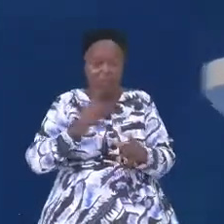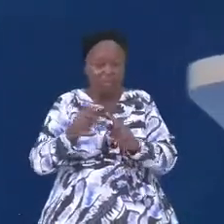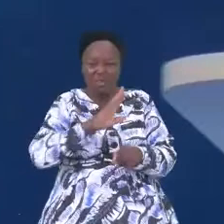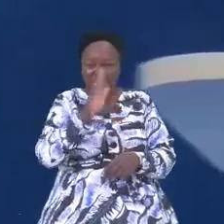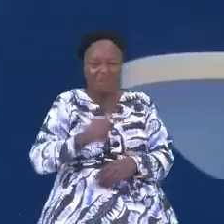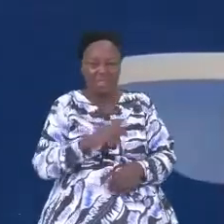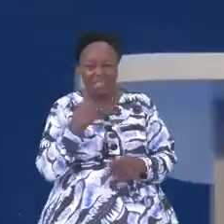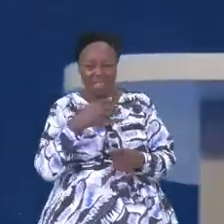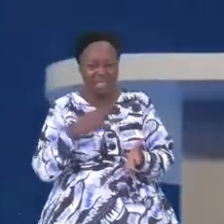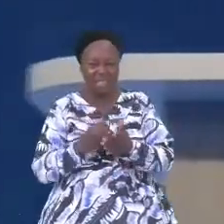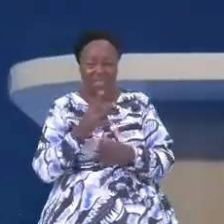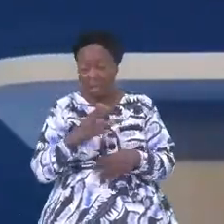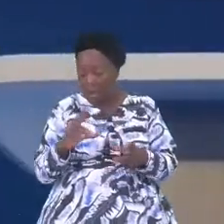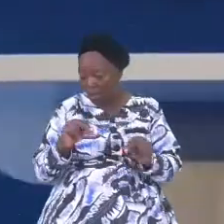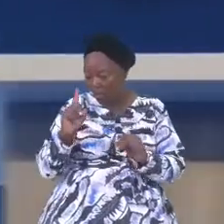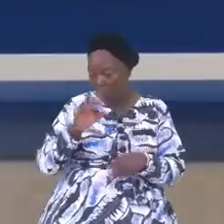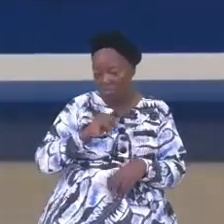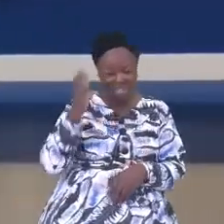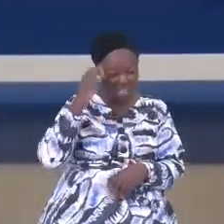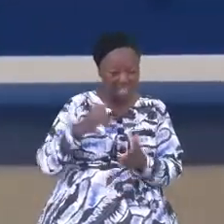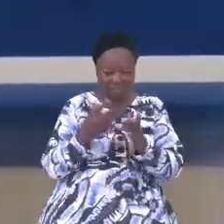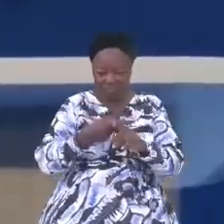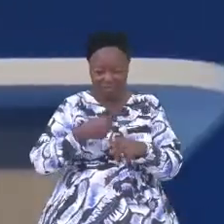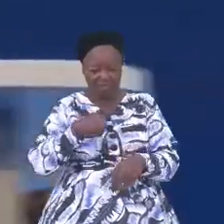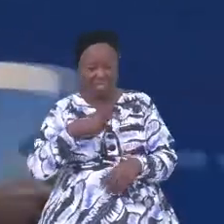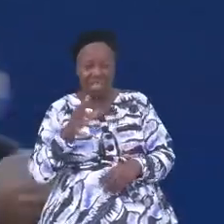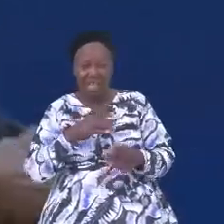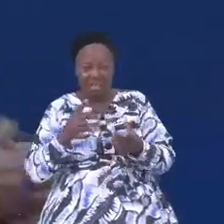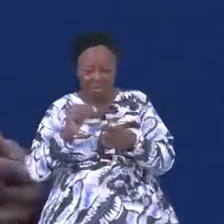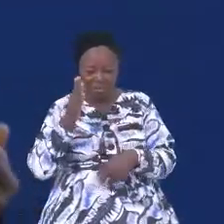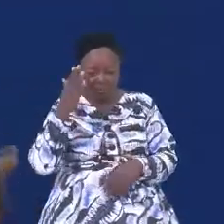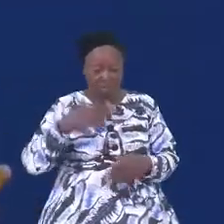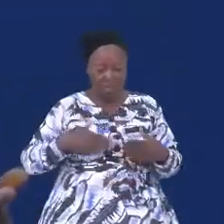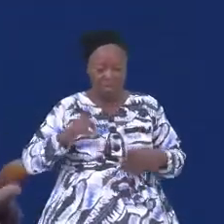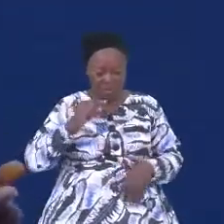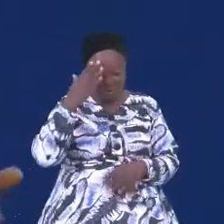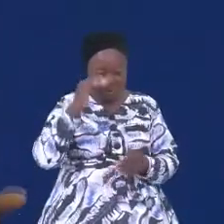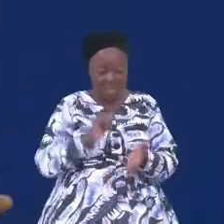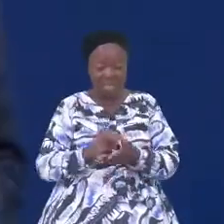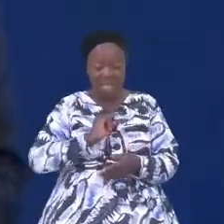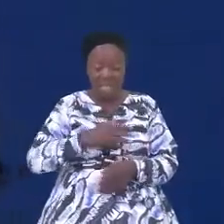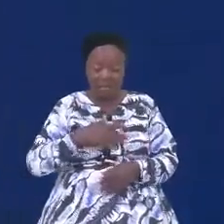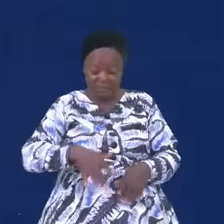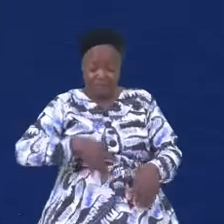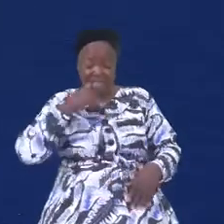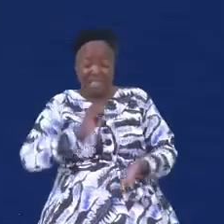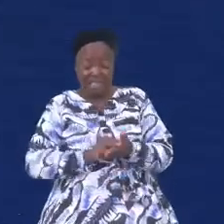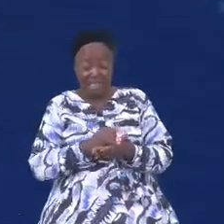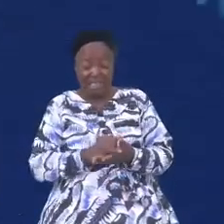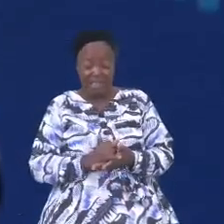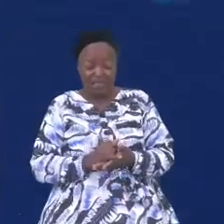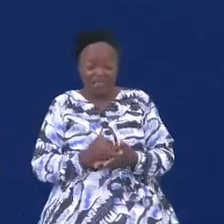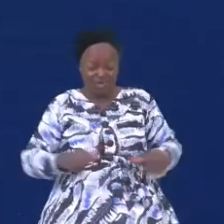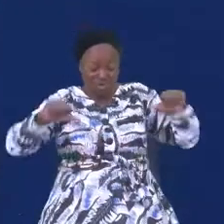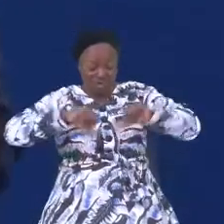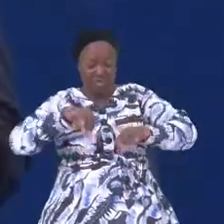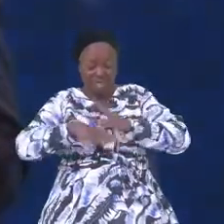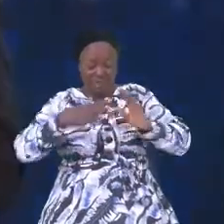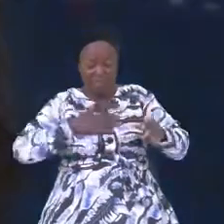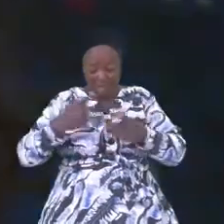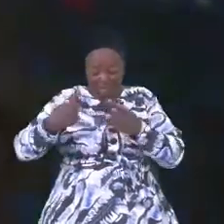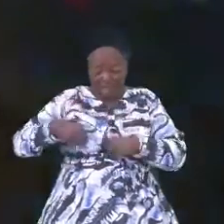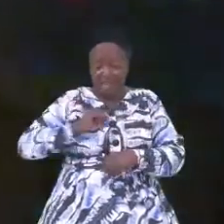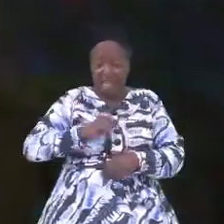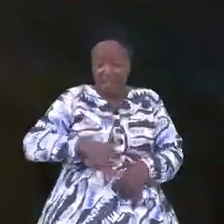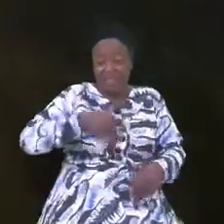will hear it from me. And nobody will know that, you know, I'm feeling guilty. I'm feeling condemned. I'm feeling convicted that I